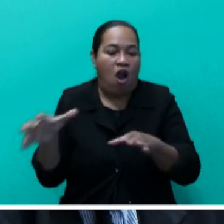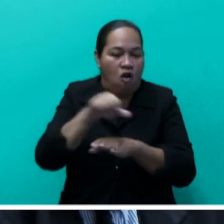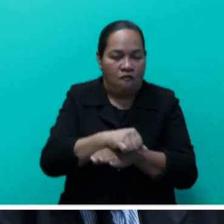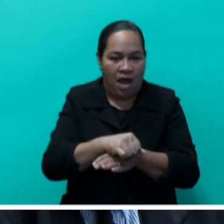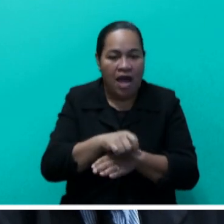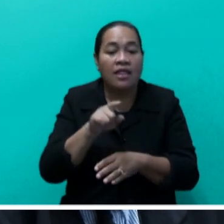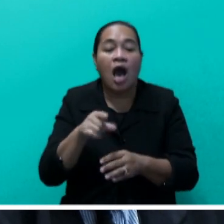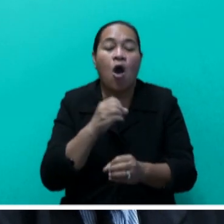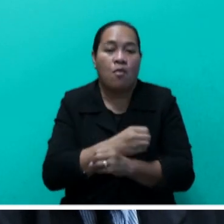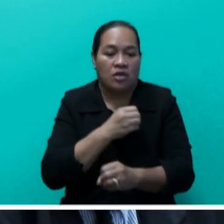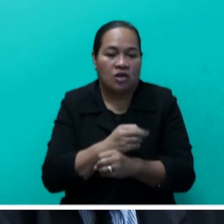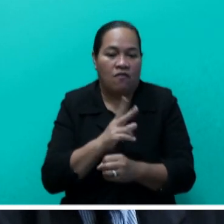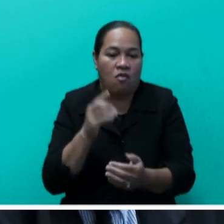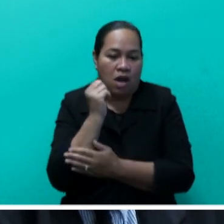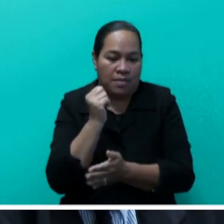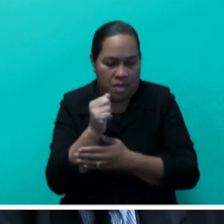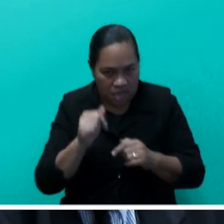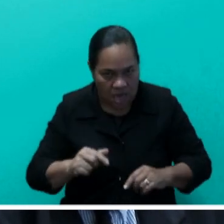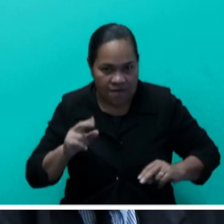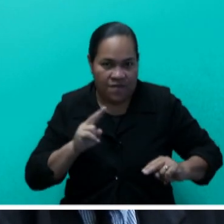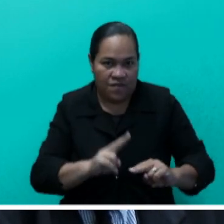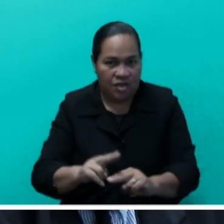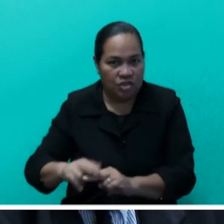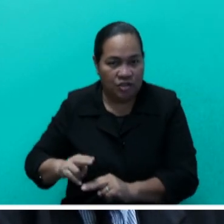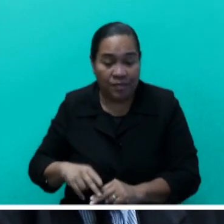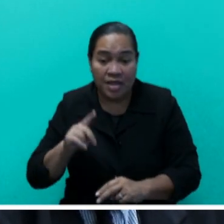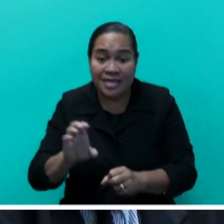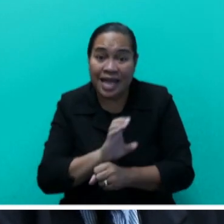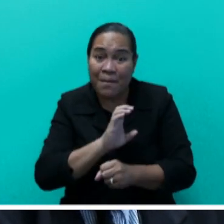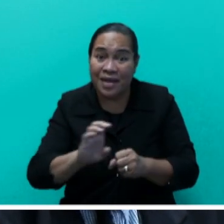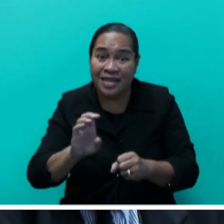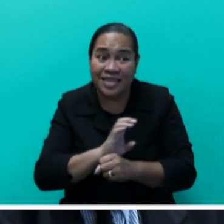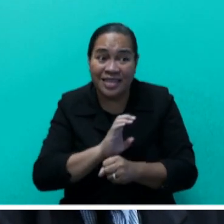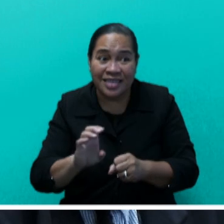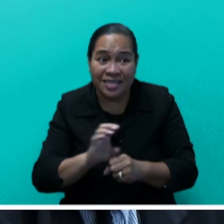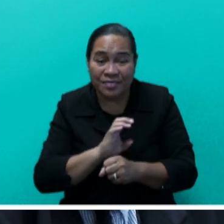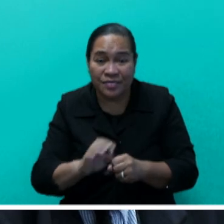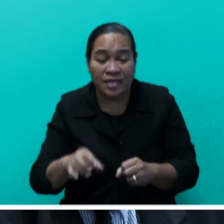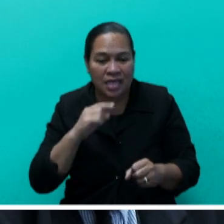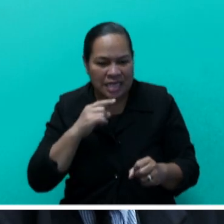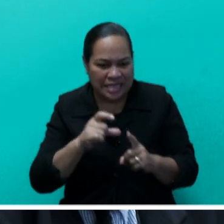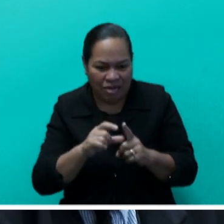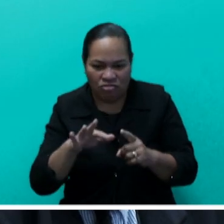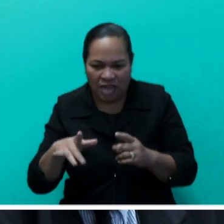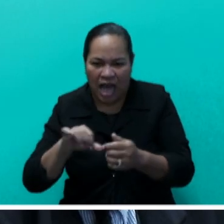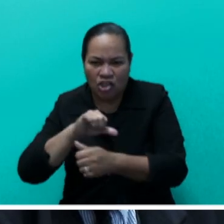operations of rugby in Fiji. The company, in its Articles of Association and